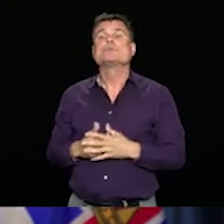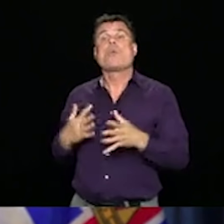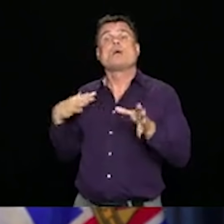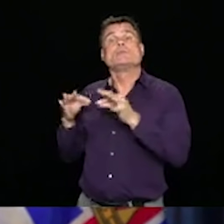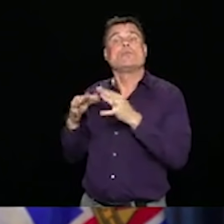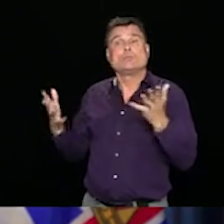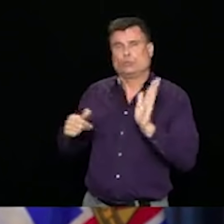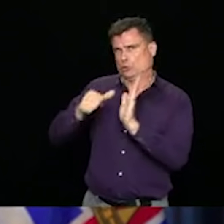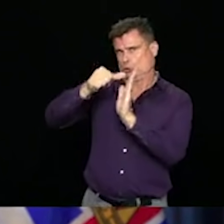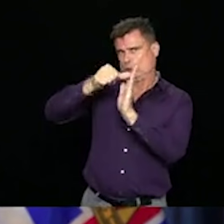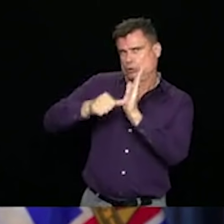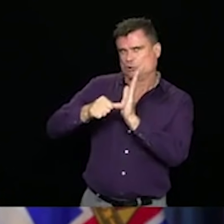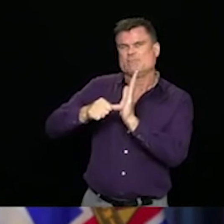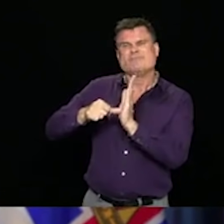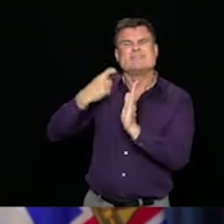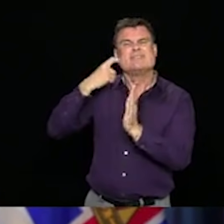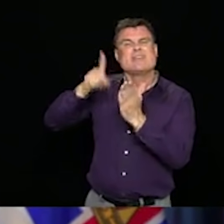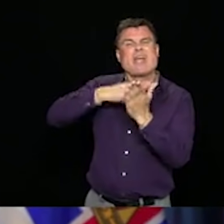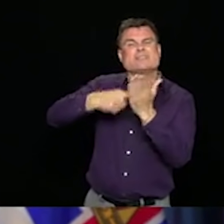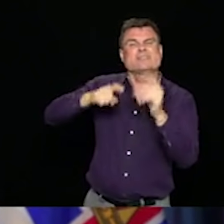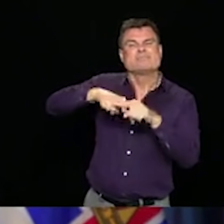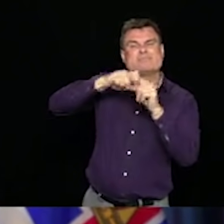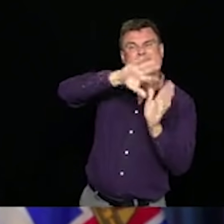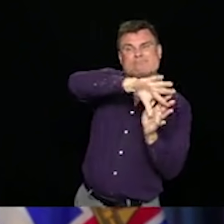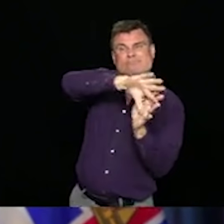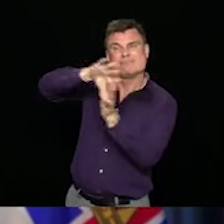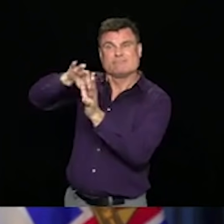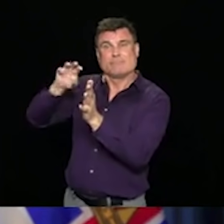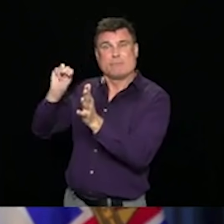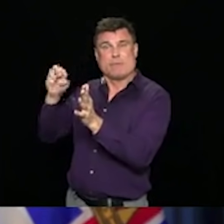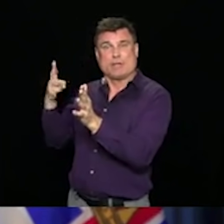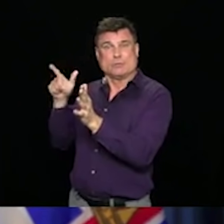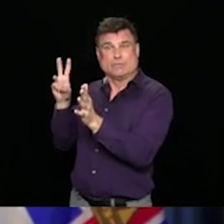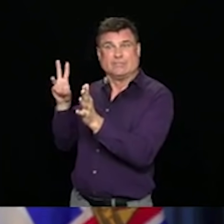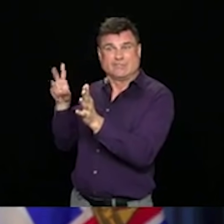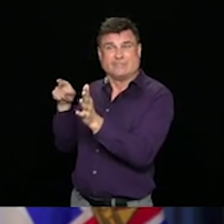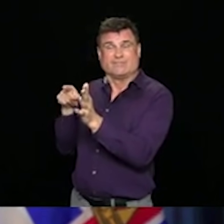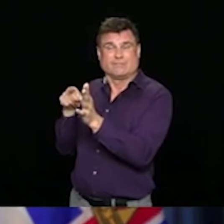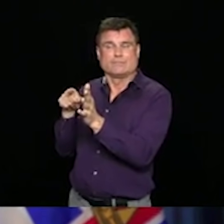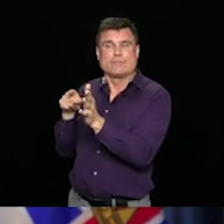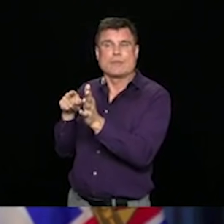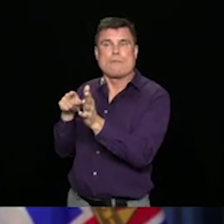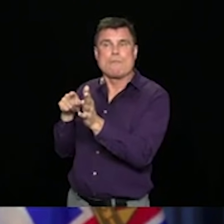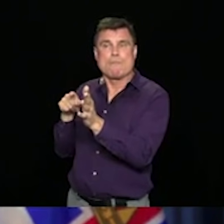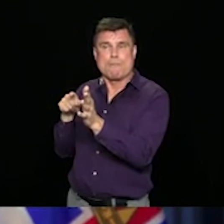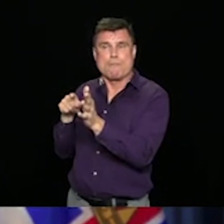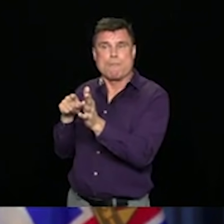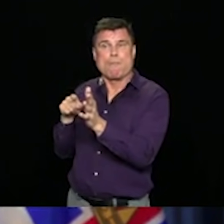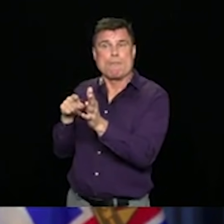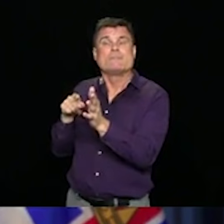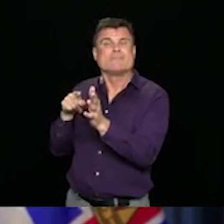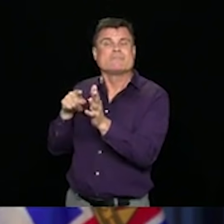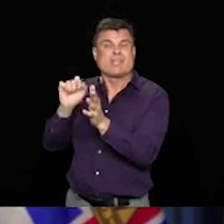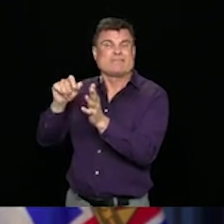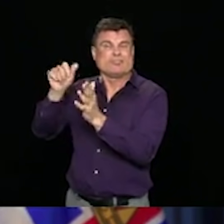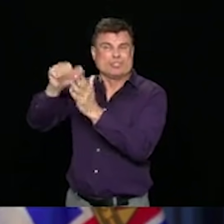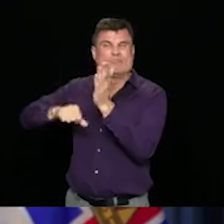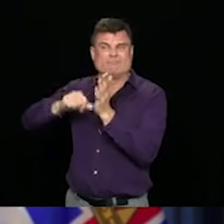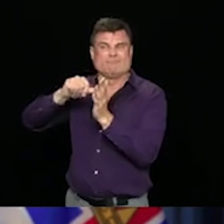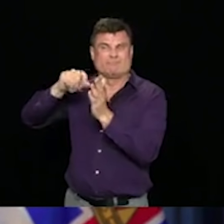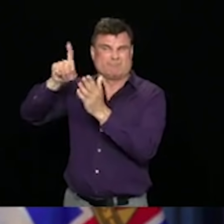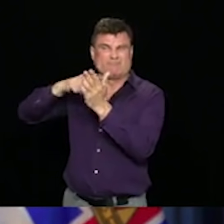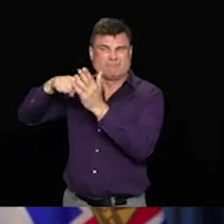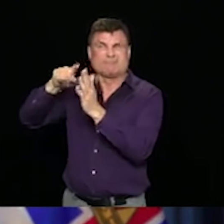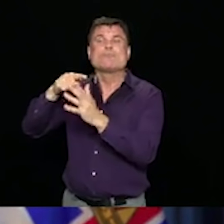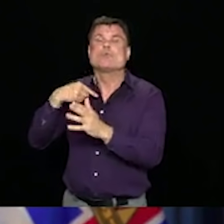delayed all non-urgent elective surgeries, or what I prefer to call scheduled surgeries. Our estimate of the total number